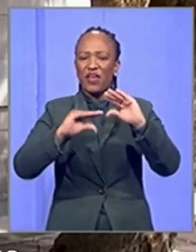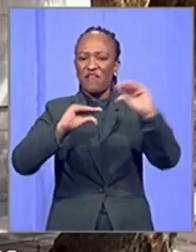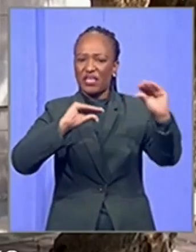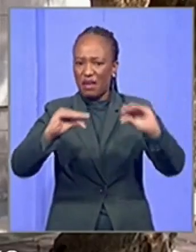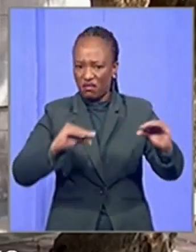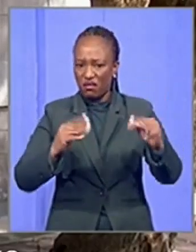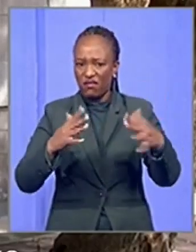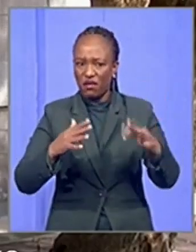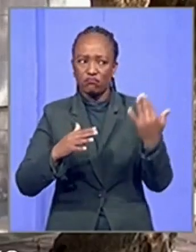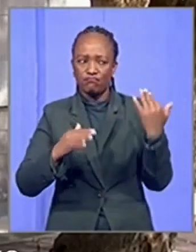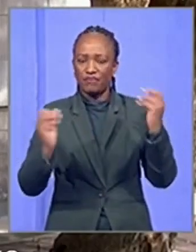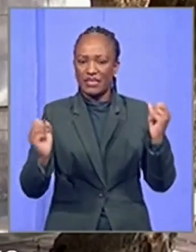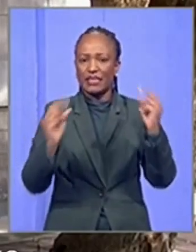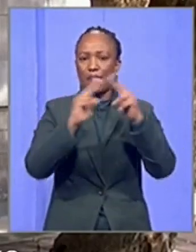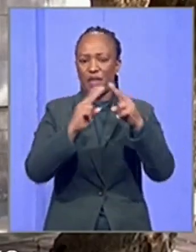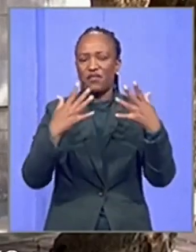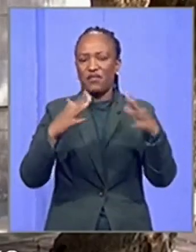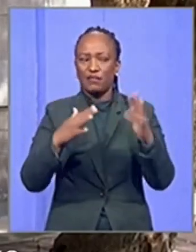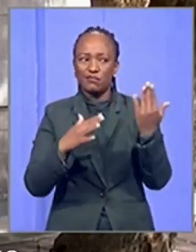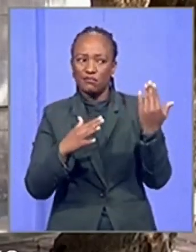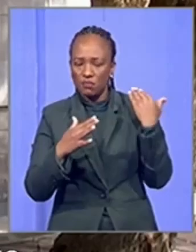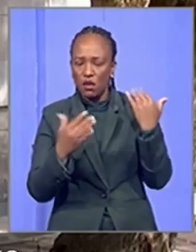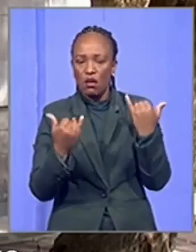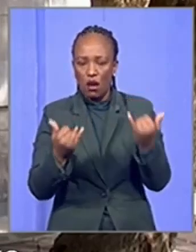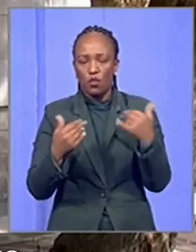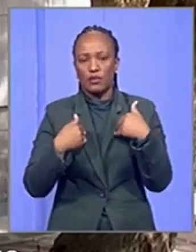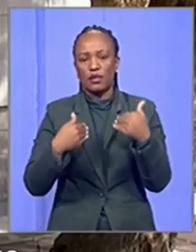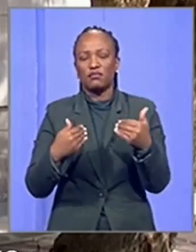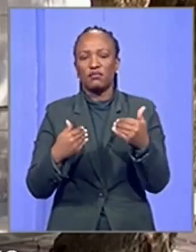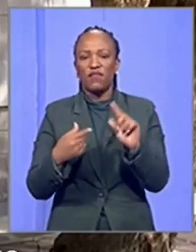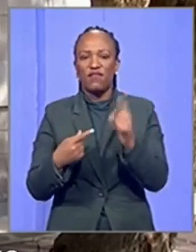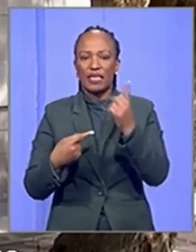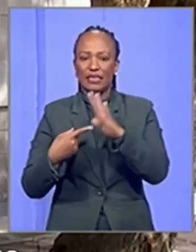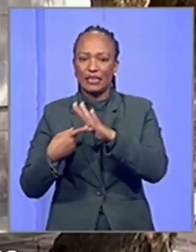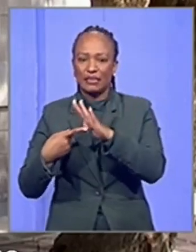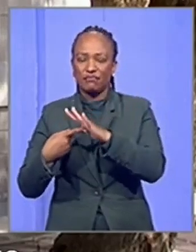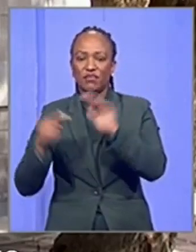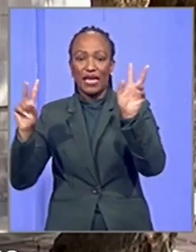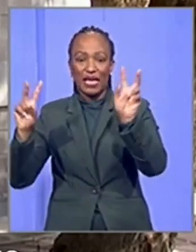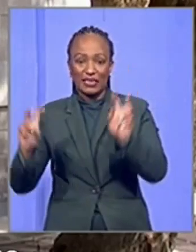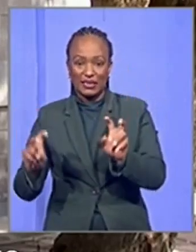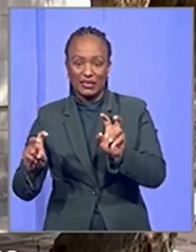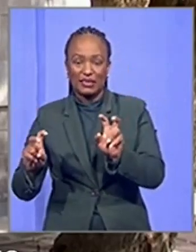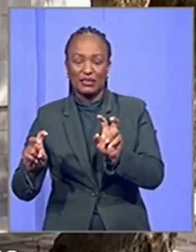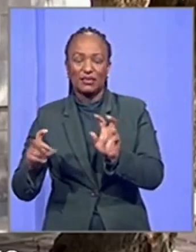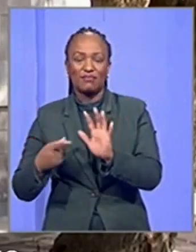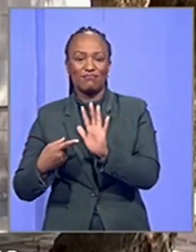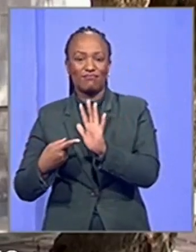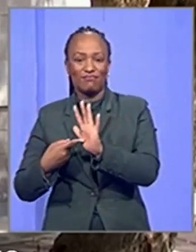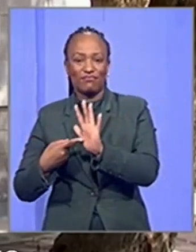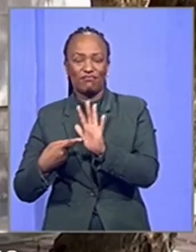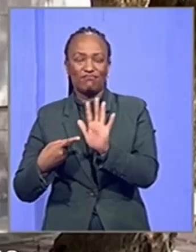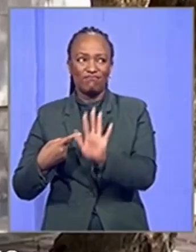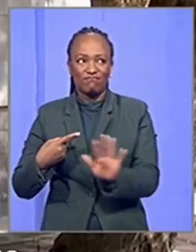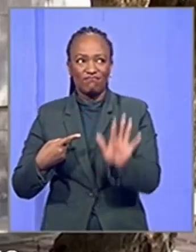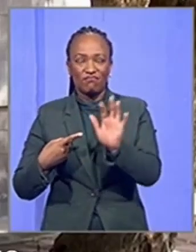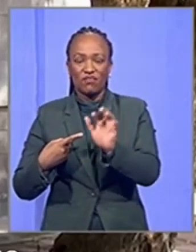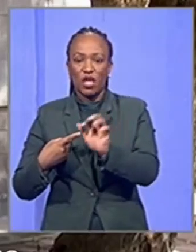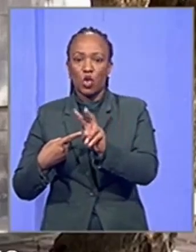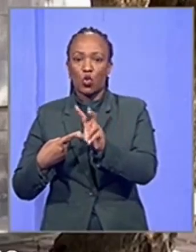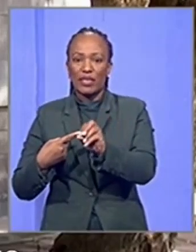summit. Hona le ya pele ya gas over 20